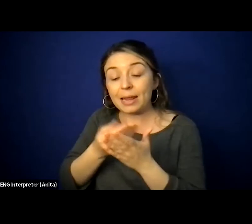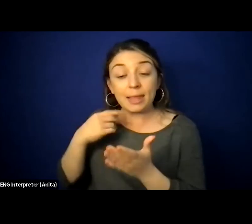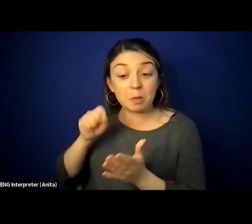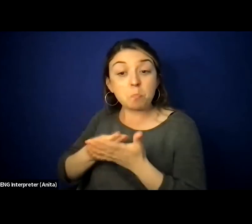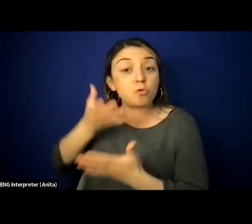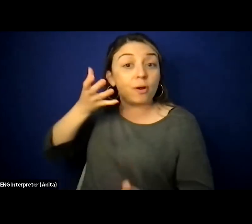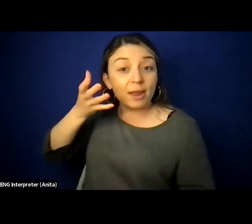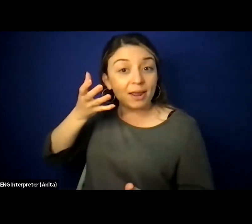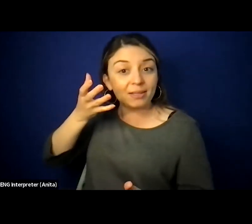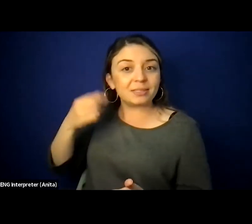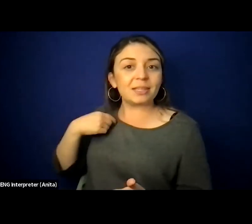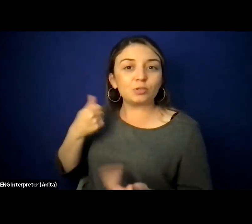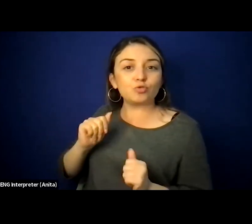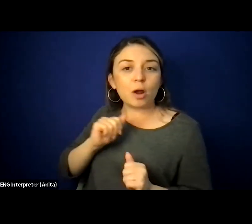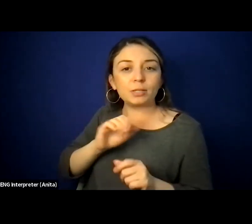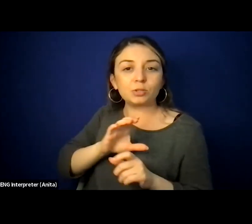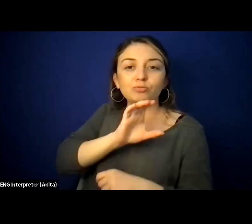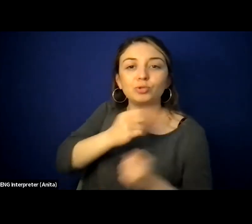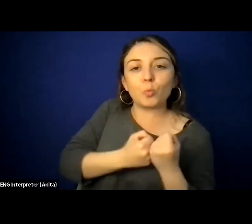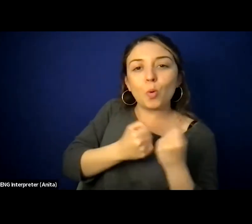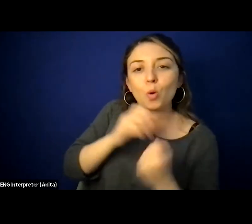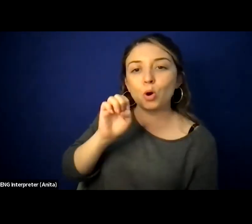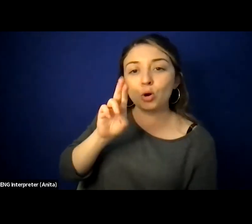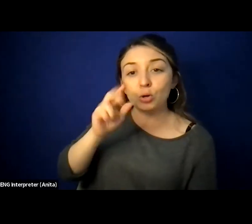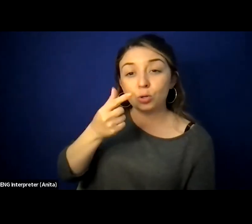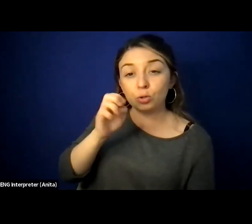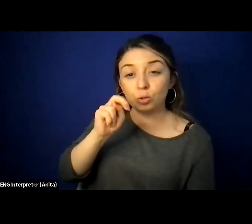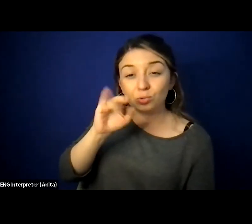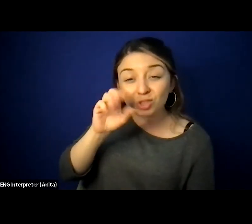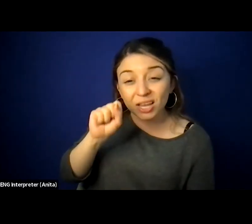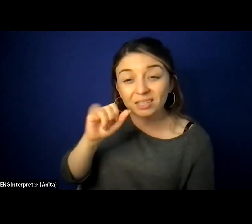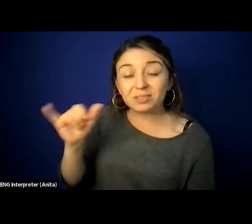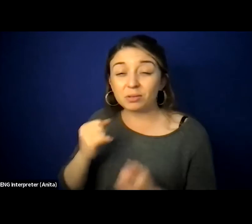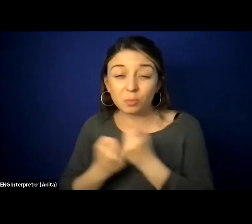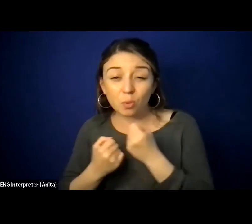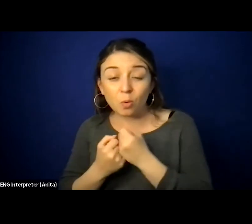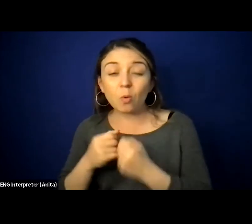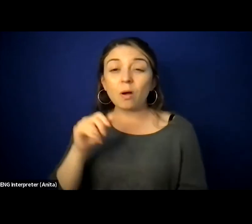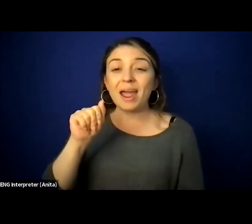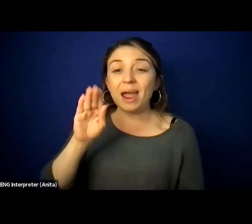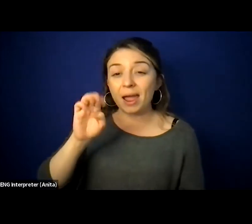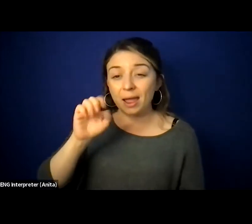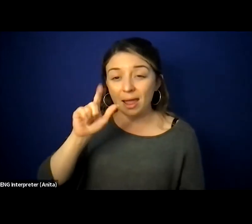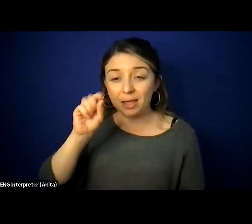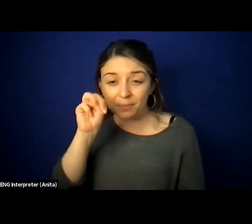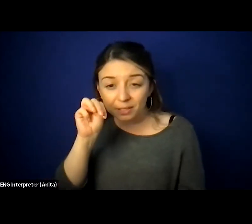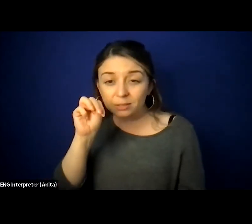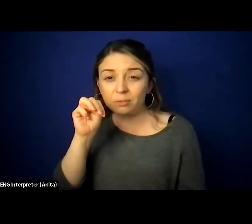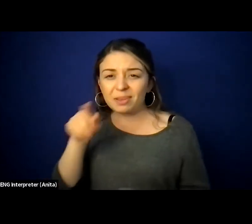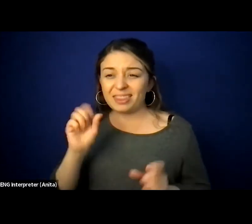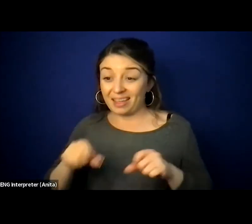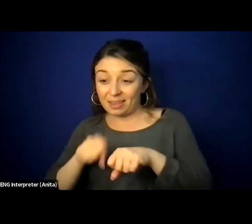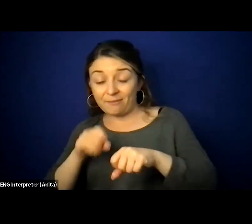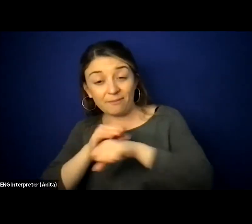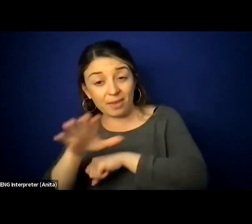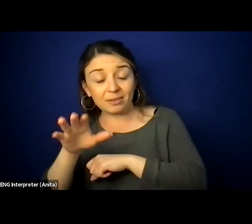to justify eugenics, cures, and ableism for another kid with a disability or disabled person?